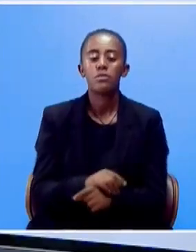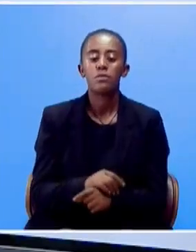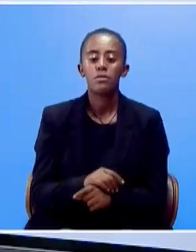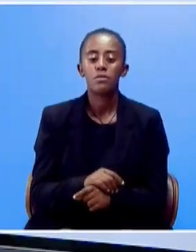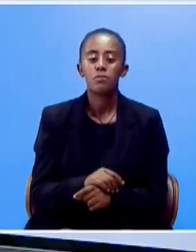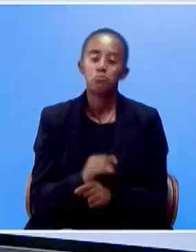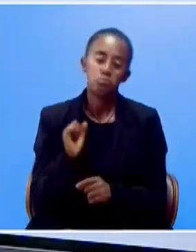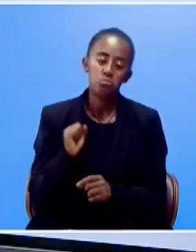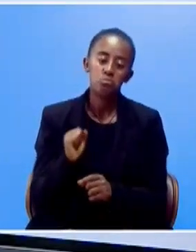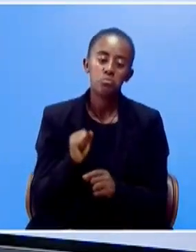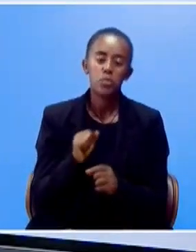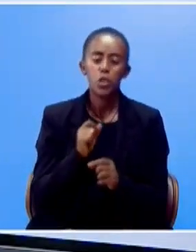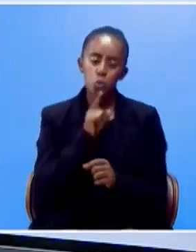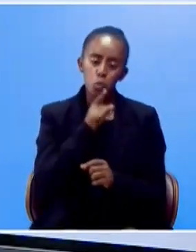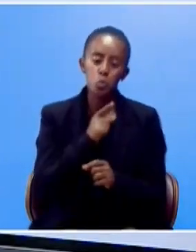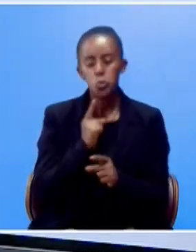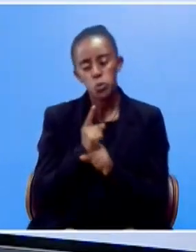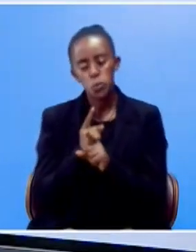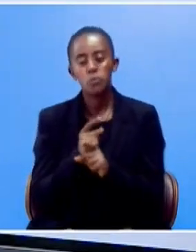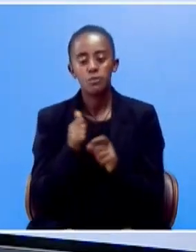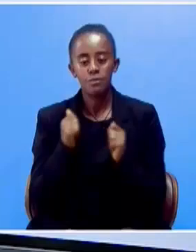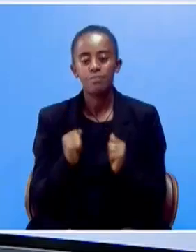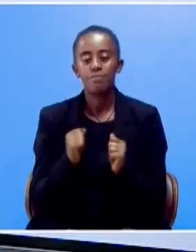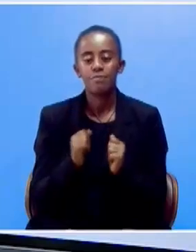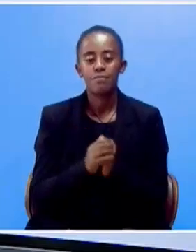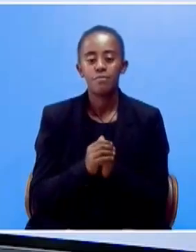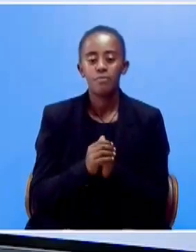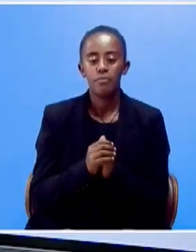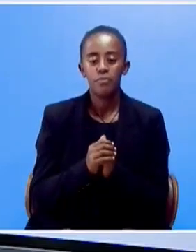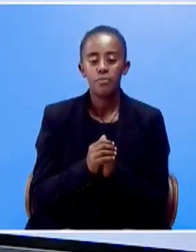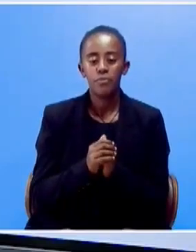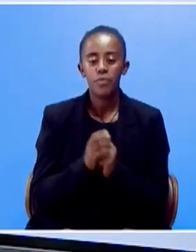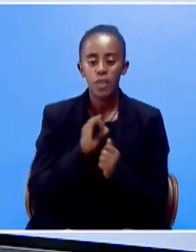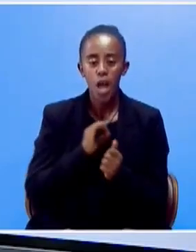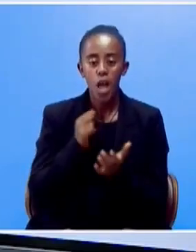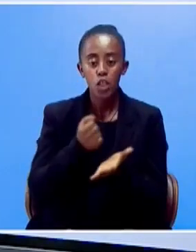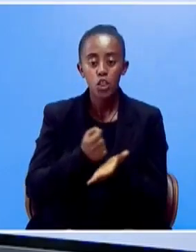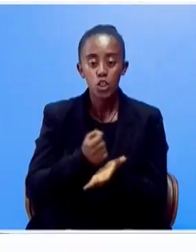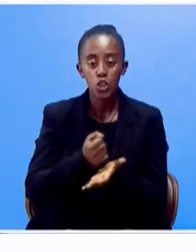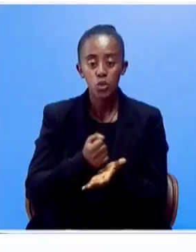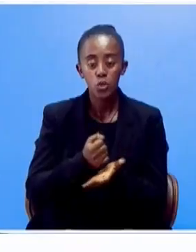Yes? Sure. Or you can say I support